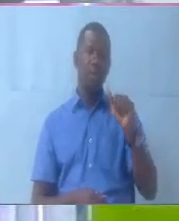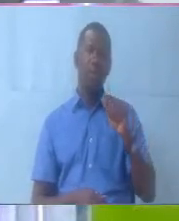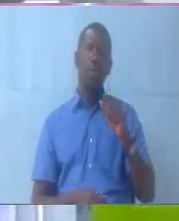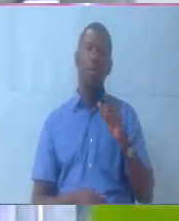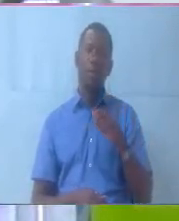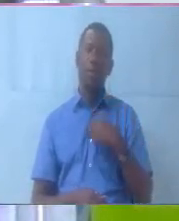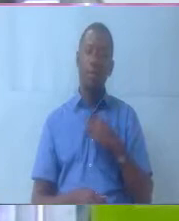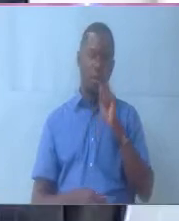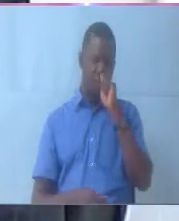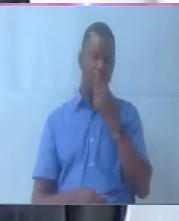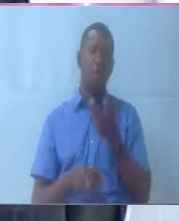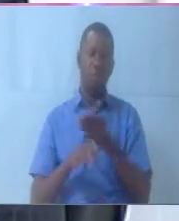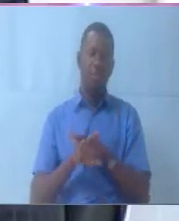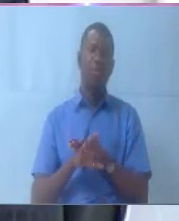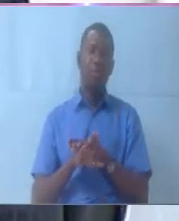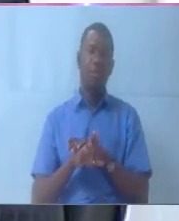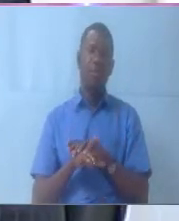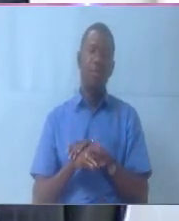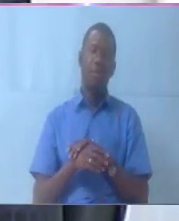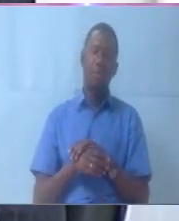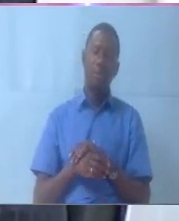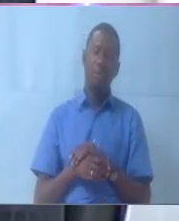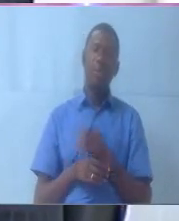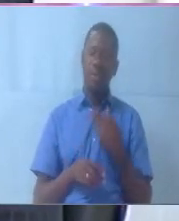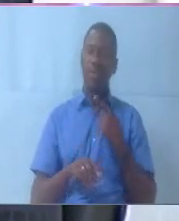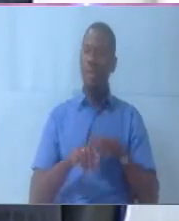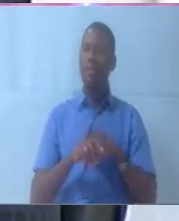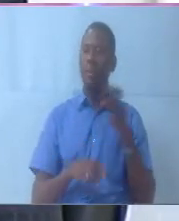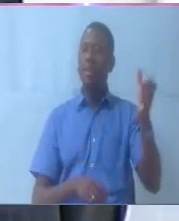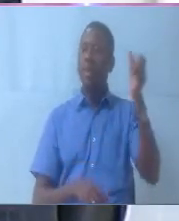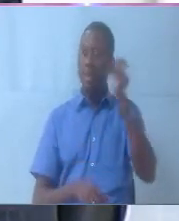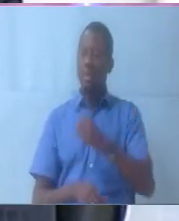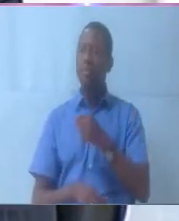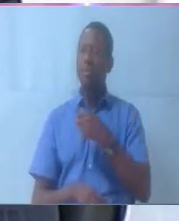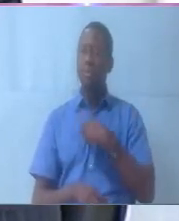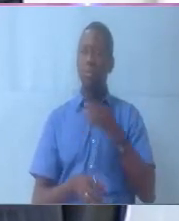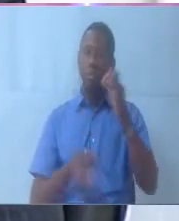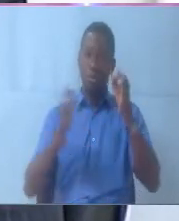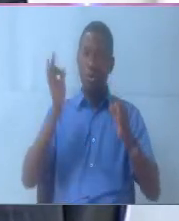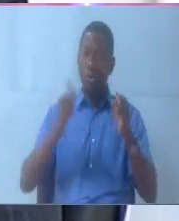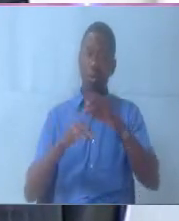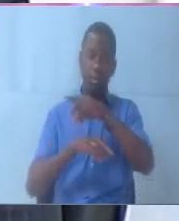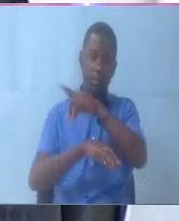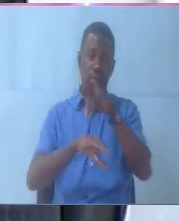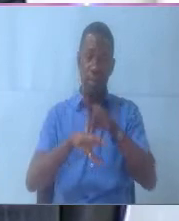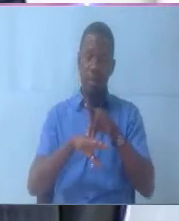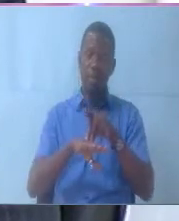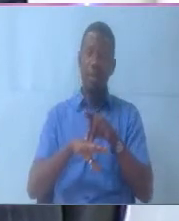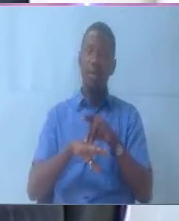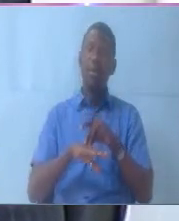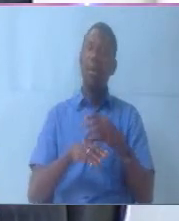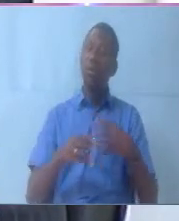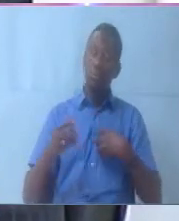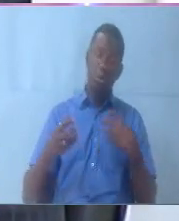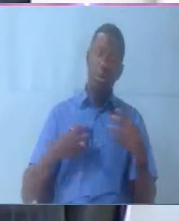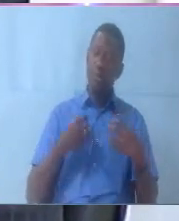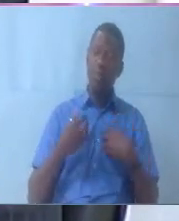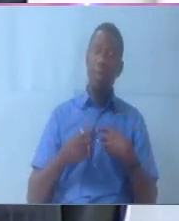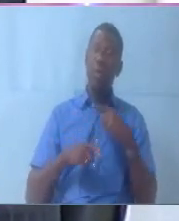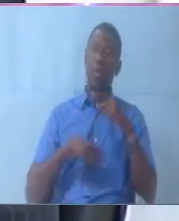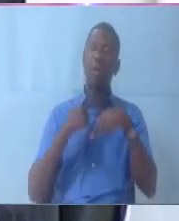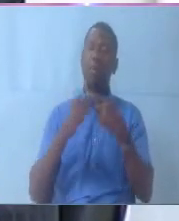Sek came over to the judiciary. Nata kiti bunda nyina. To lodge a complaint on behalf of the